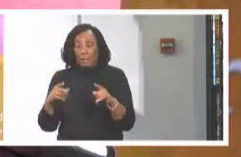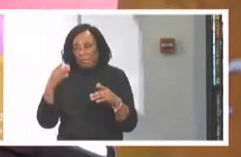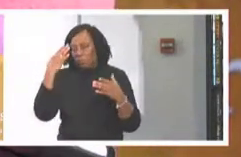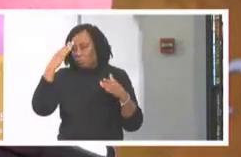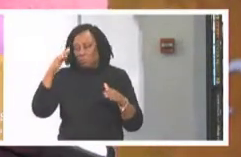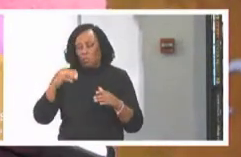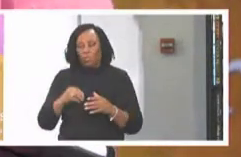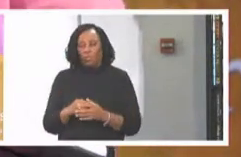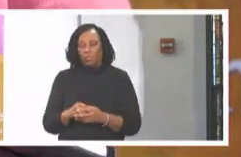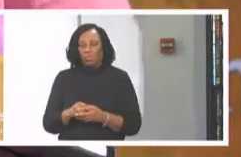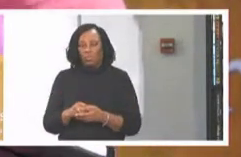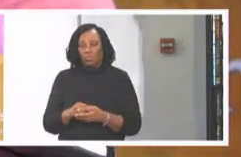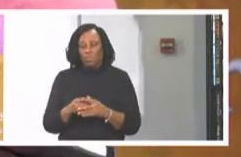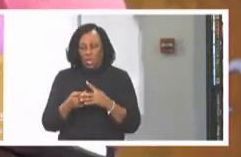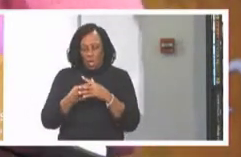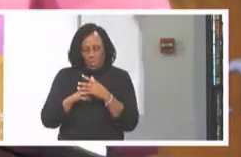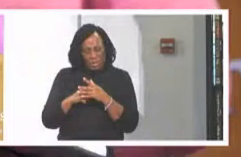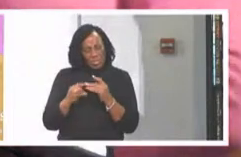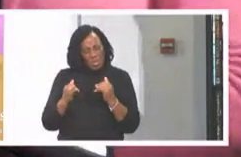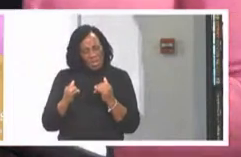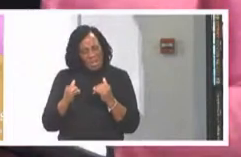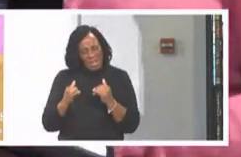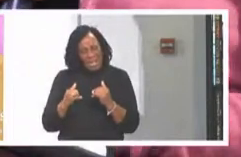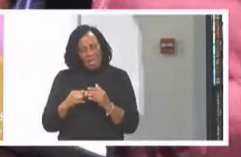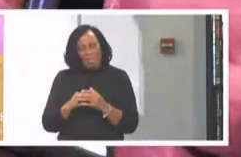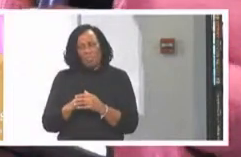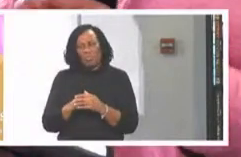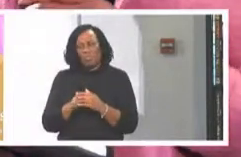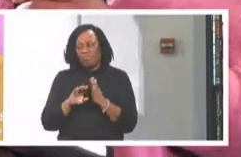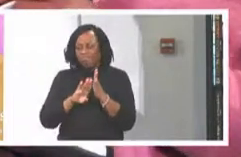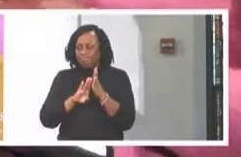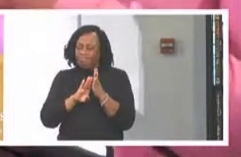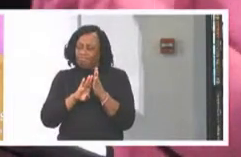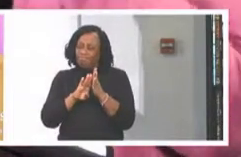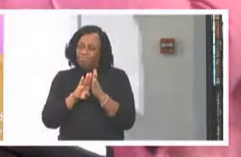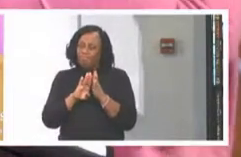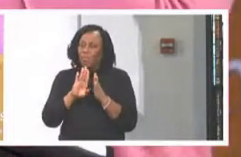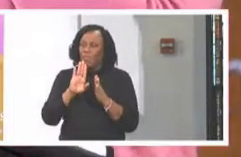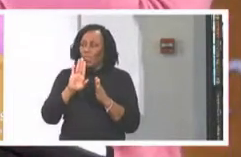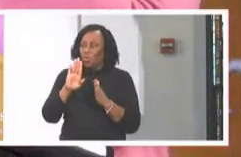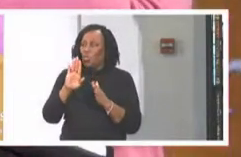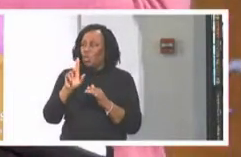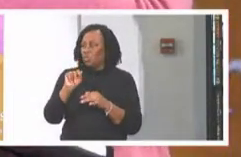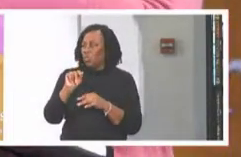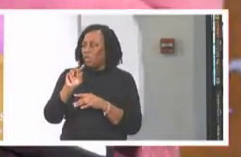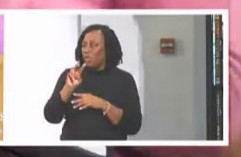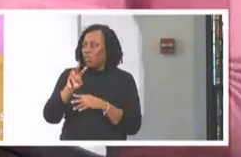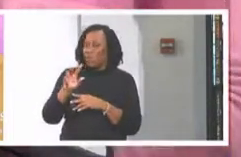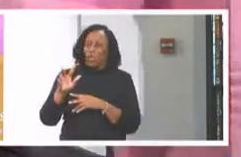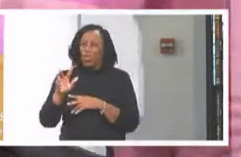Get started on building your 2023 you. Yes.